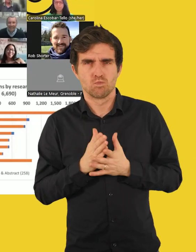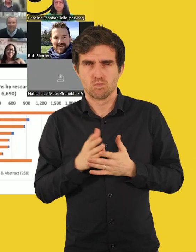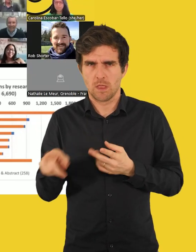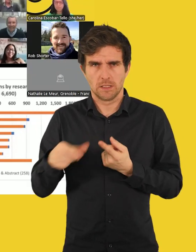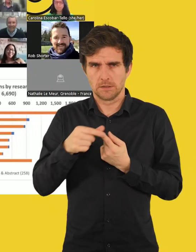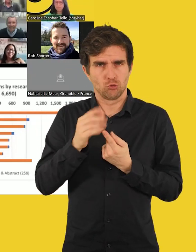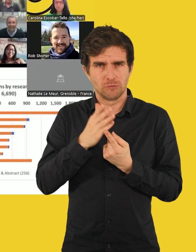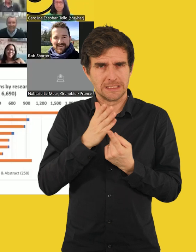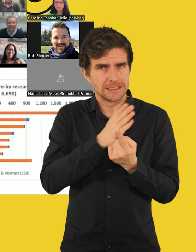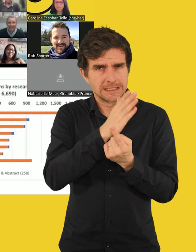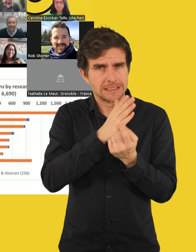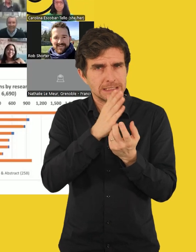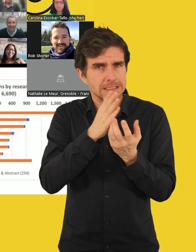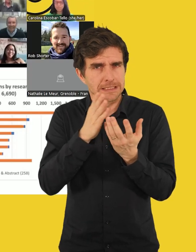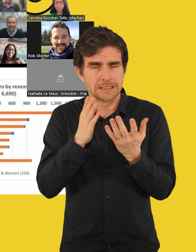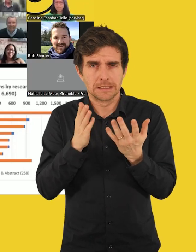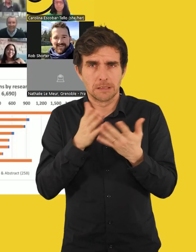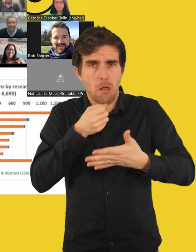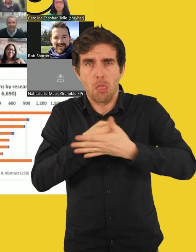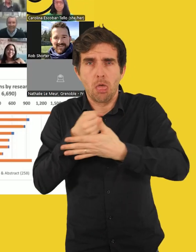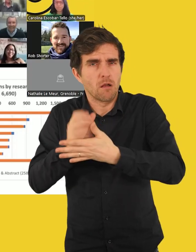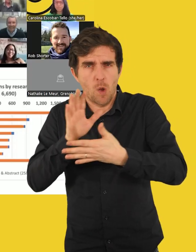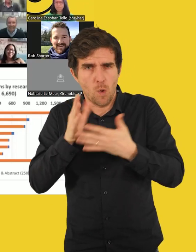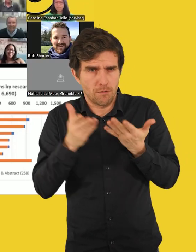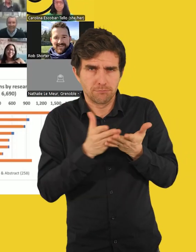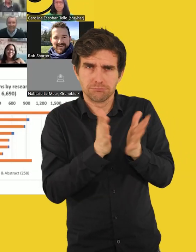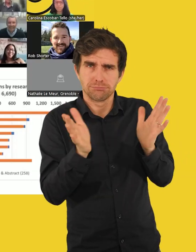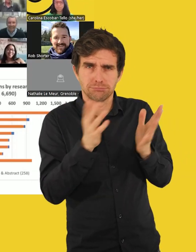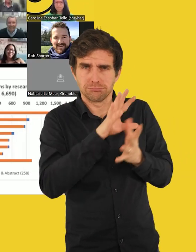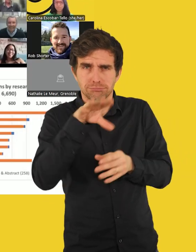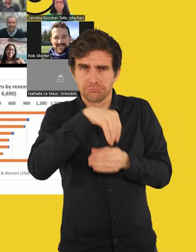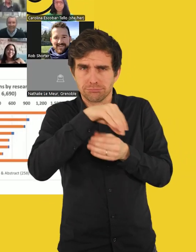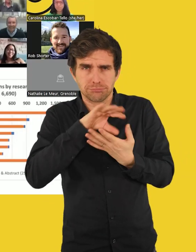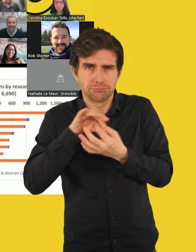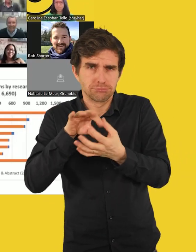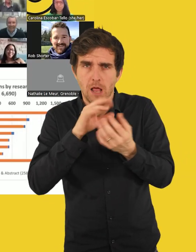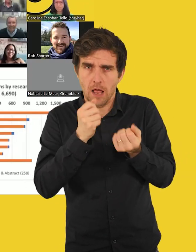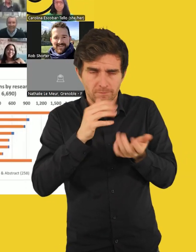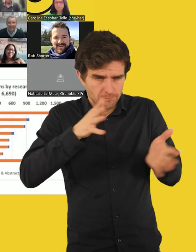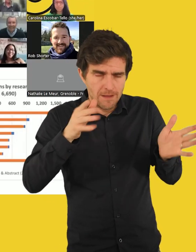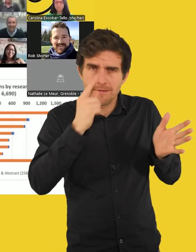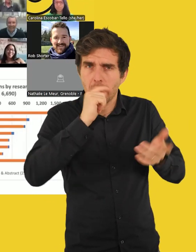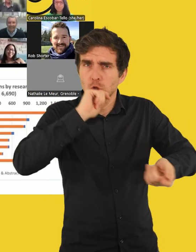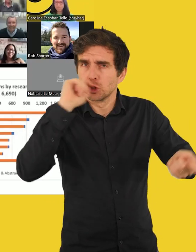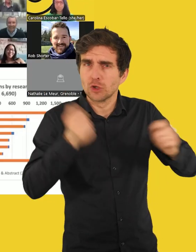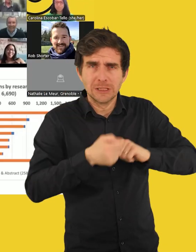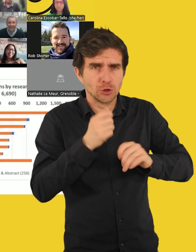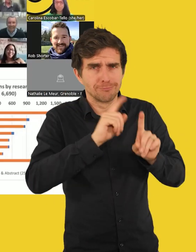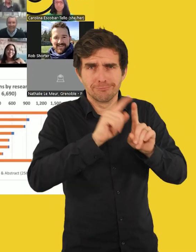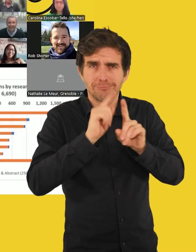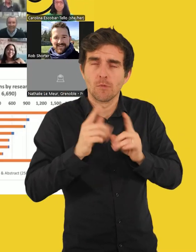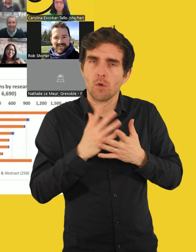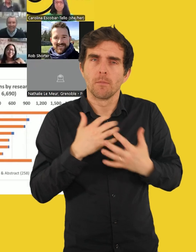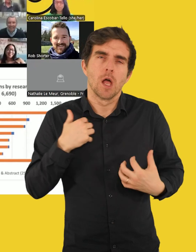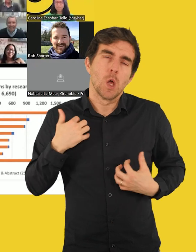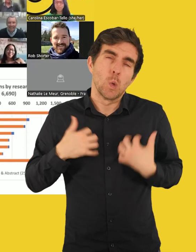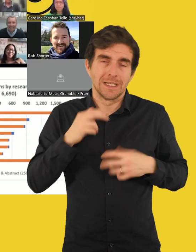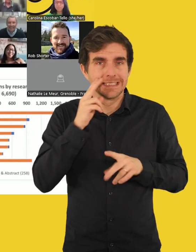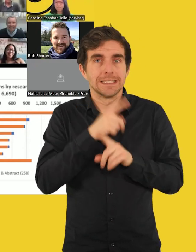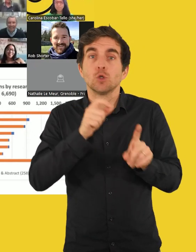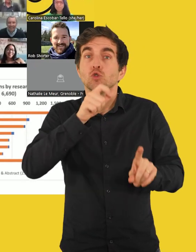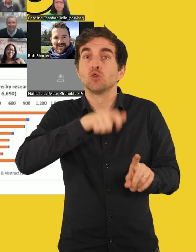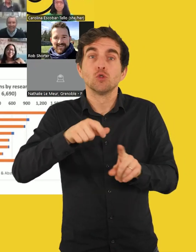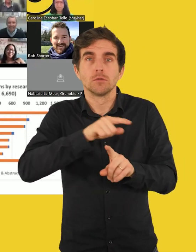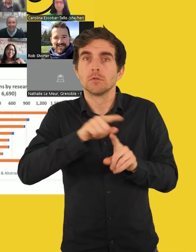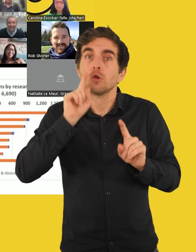But this is interdisciplinary. It transverses disciplinary boundaries because it's touching on paradigm change in many areas. So we're